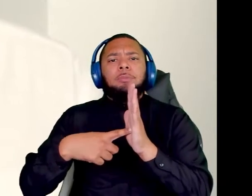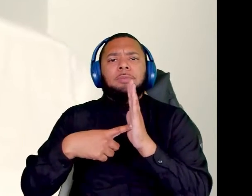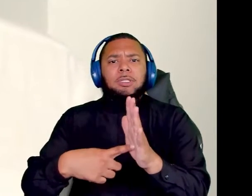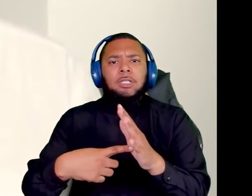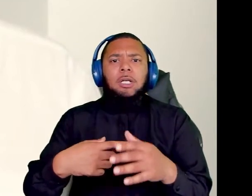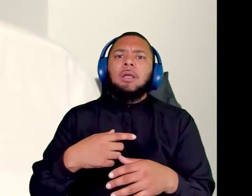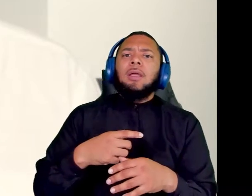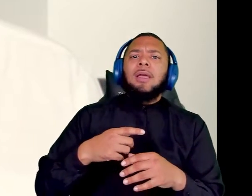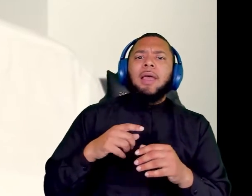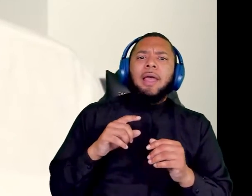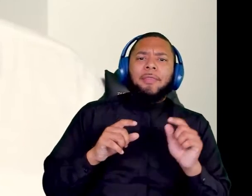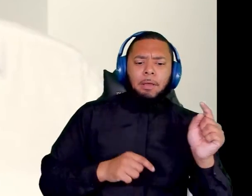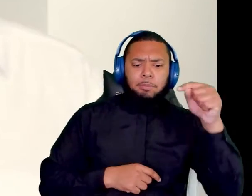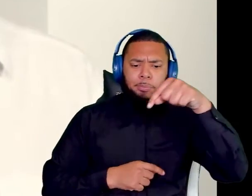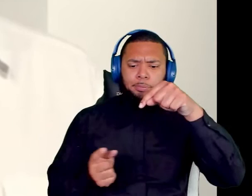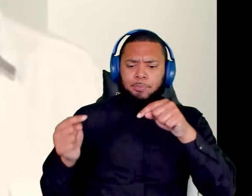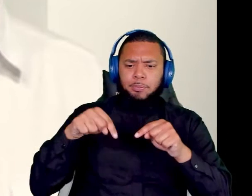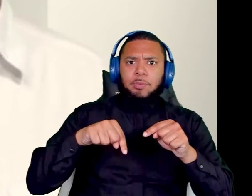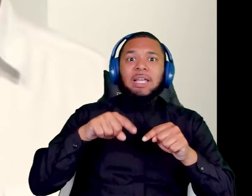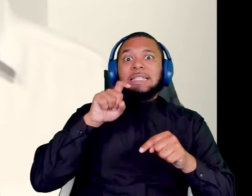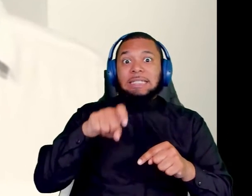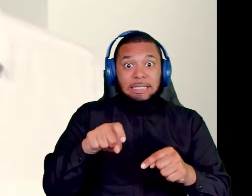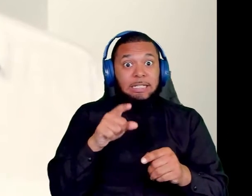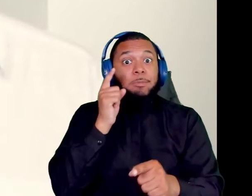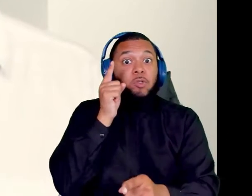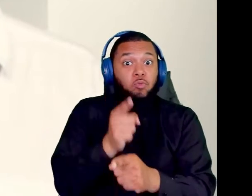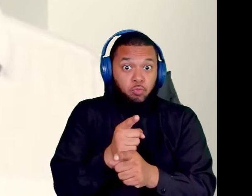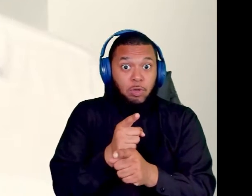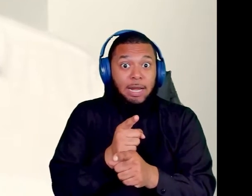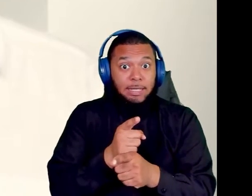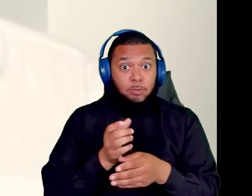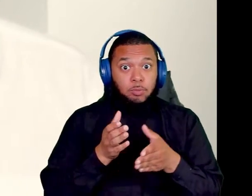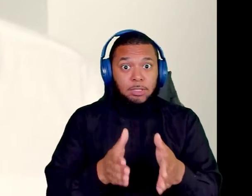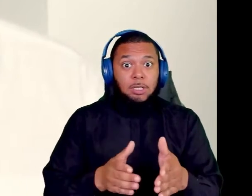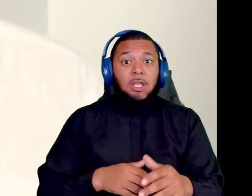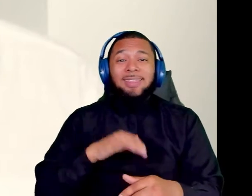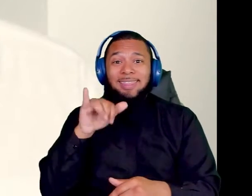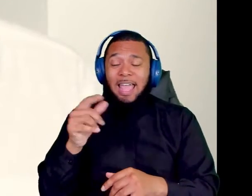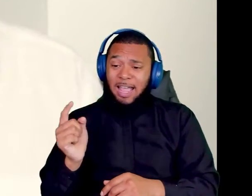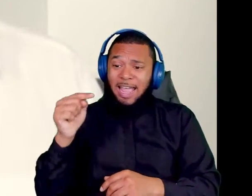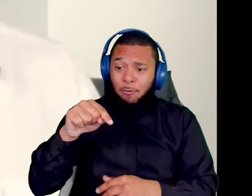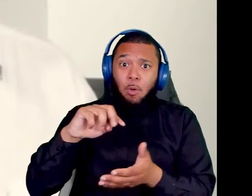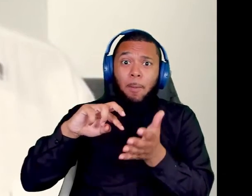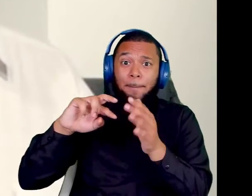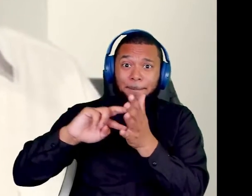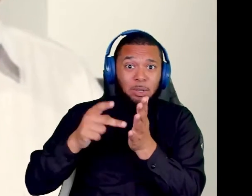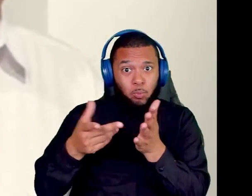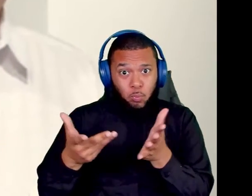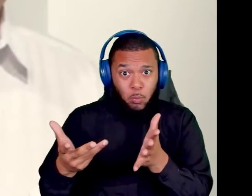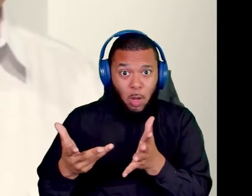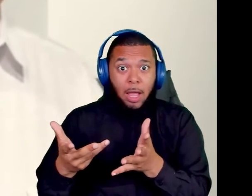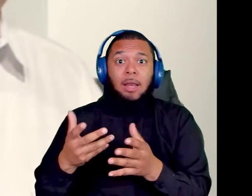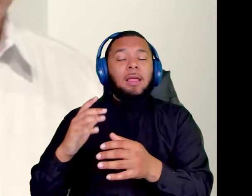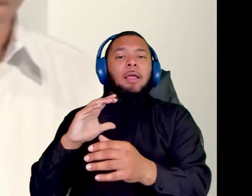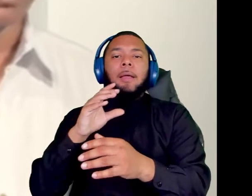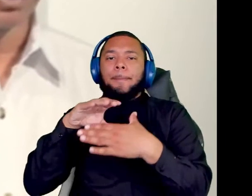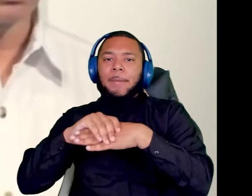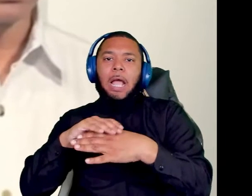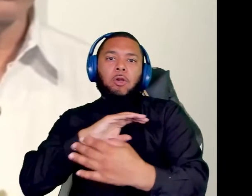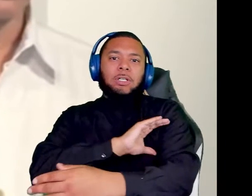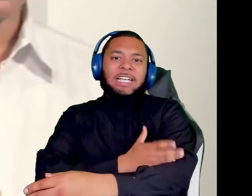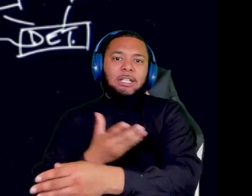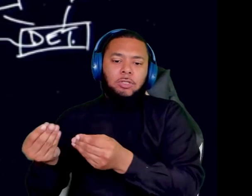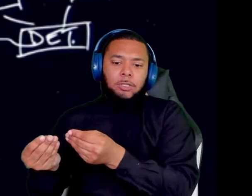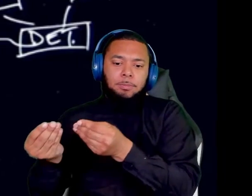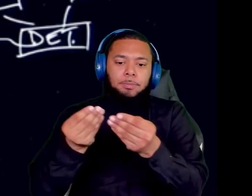the correct direction. The arrows on a food chain indicate the direction of matter and energy flow. And if we go back to the board and look at our